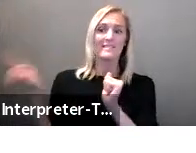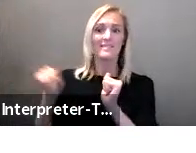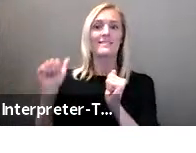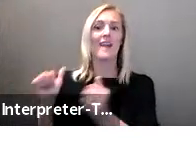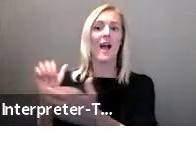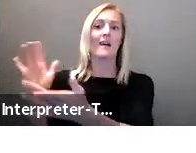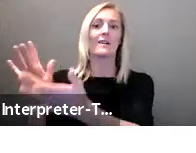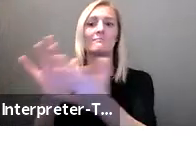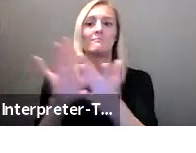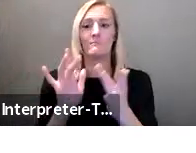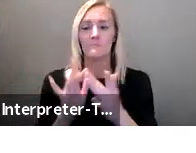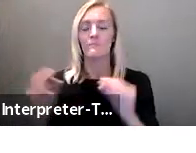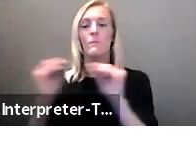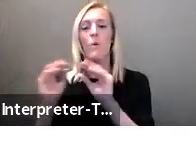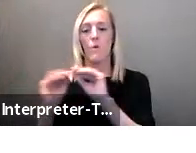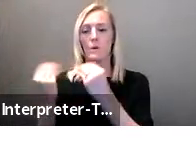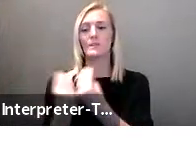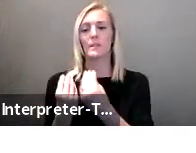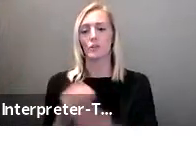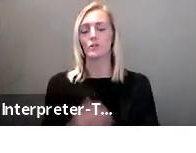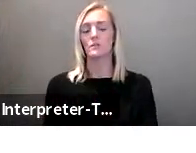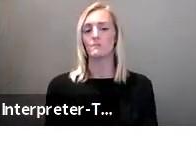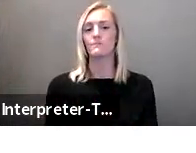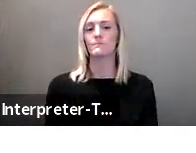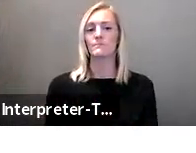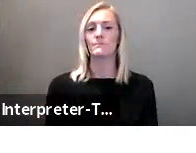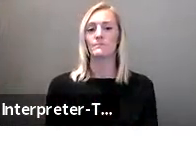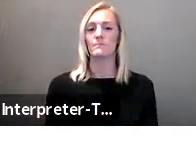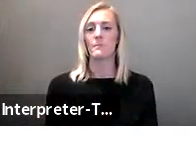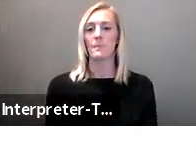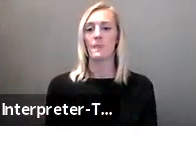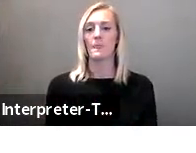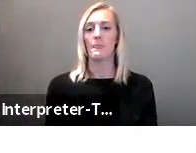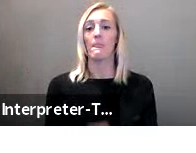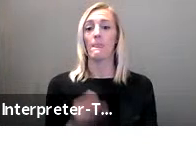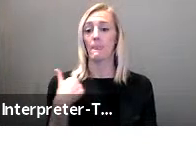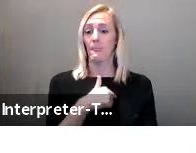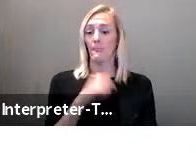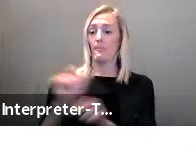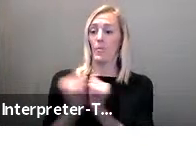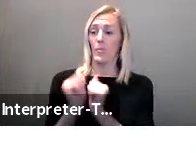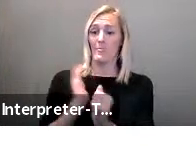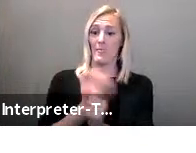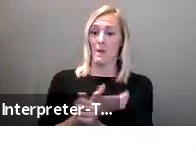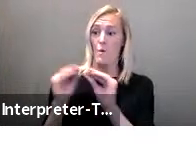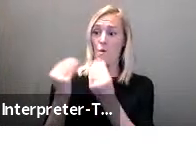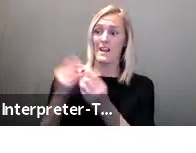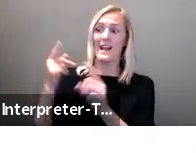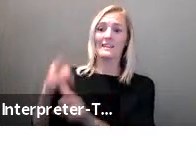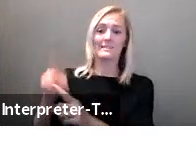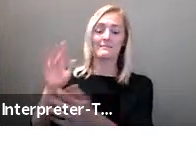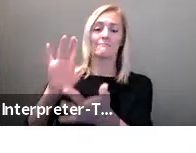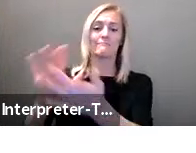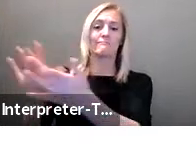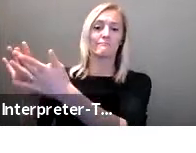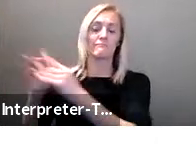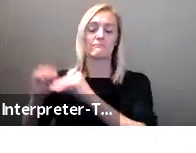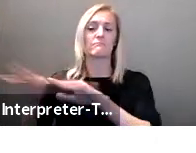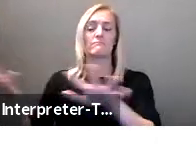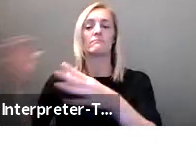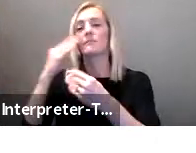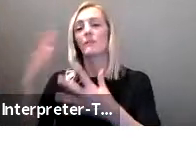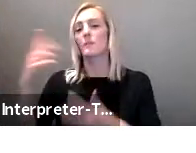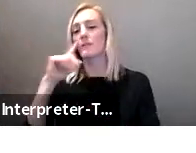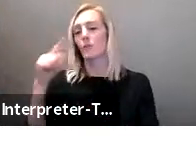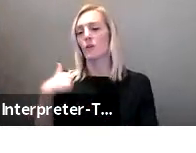organizations. And so the idea is that we begin to work with our organizations so that they are disseminating information, they are reaching the populations that they